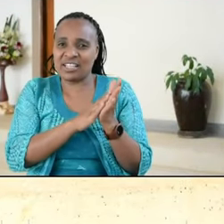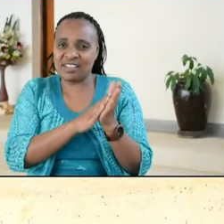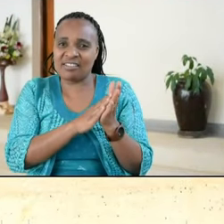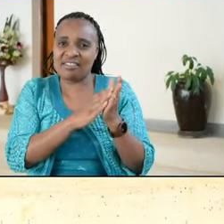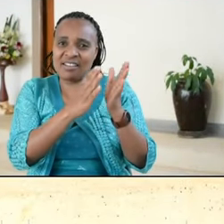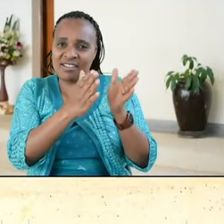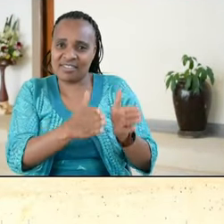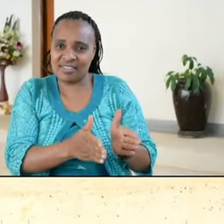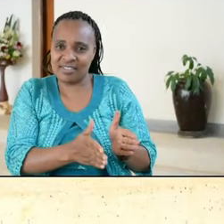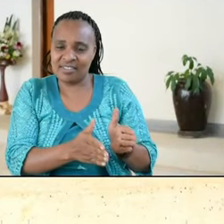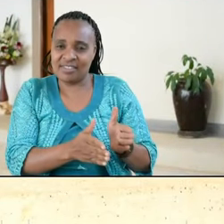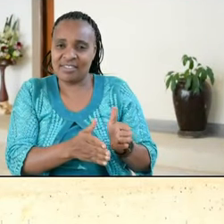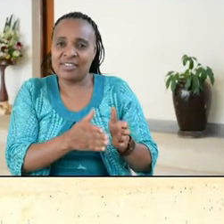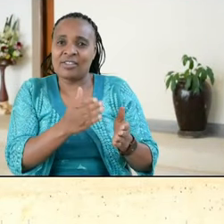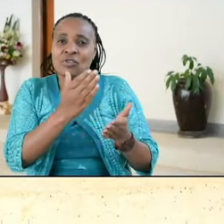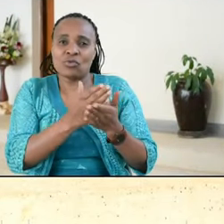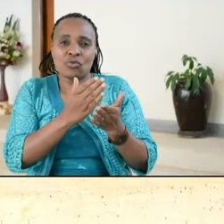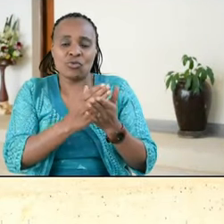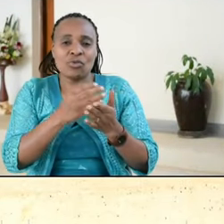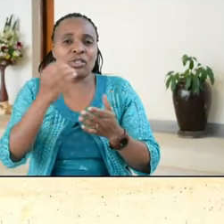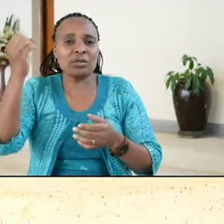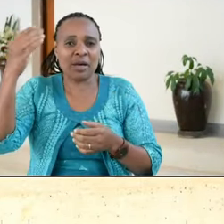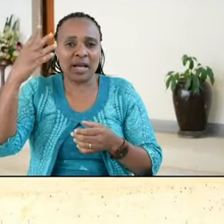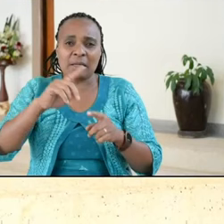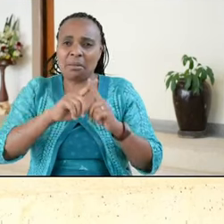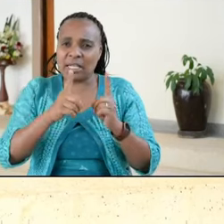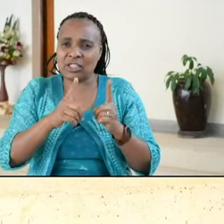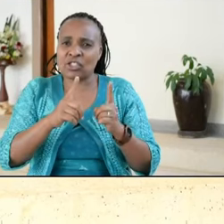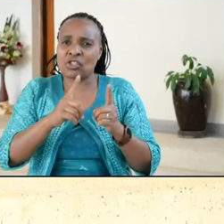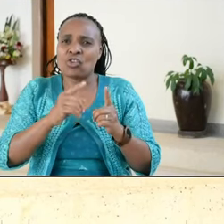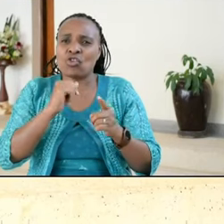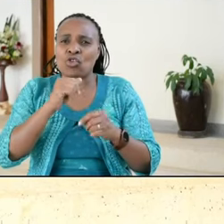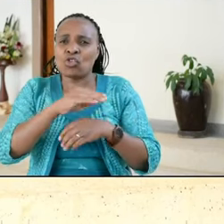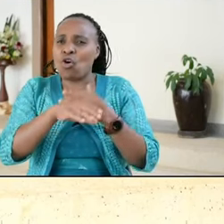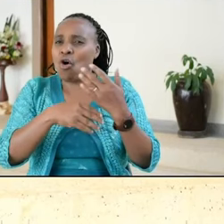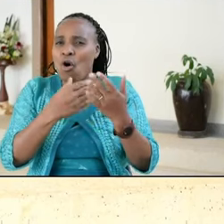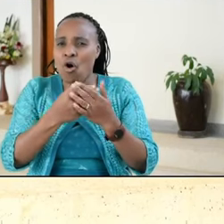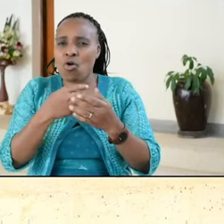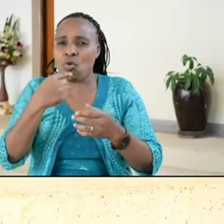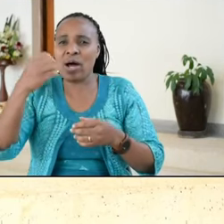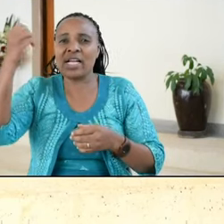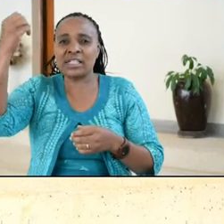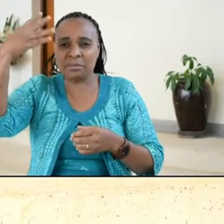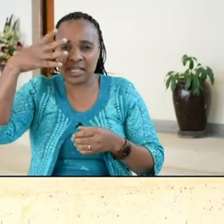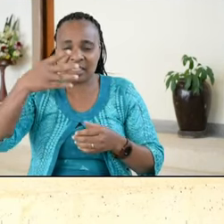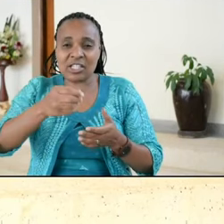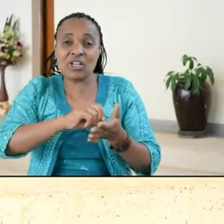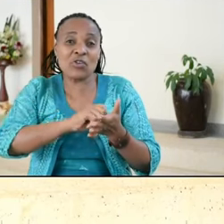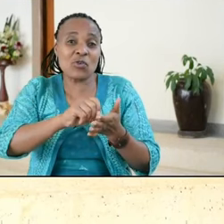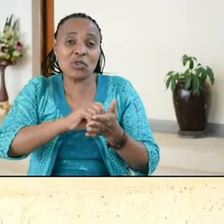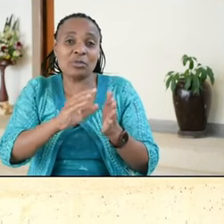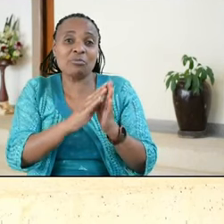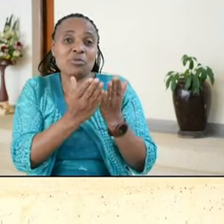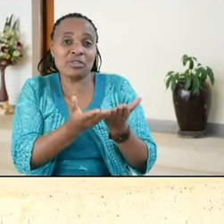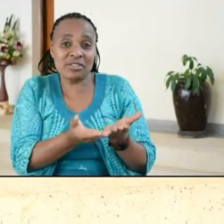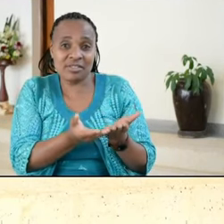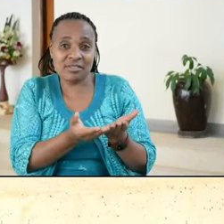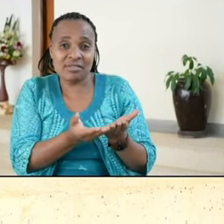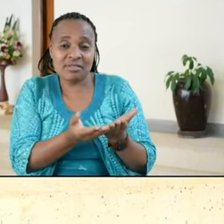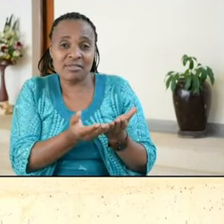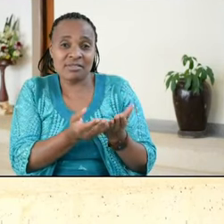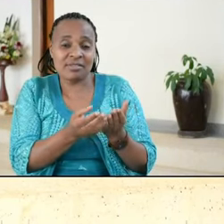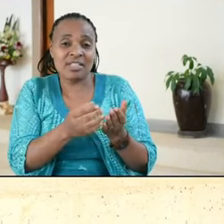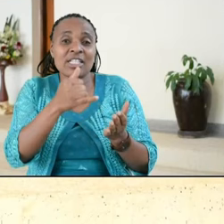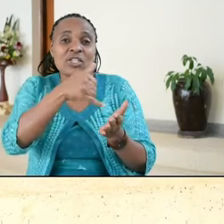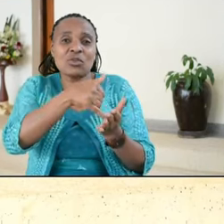commentaries that are actually inspired. Yes. Not all people who were inspired wrote books that were included into